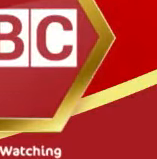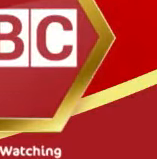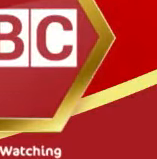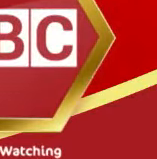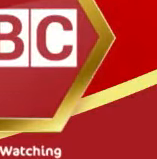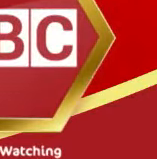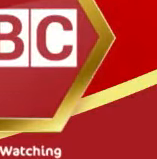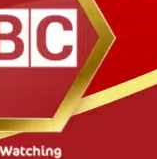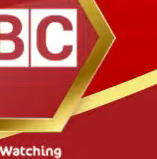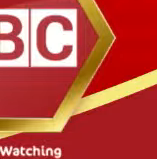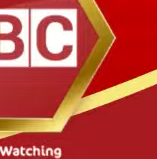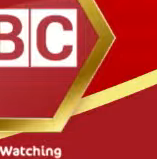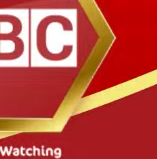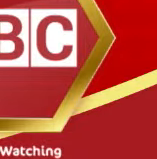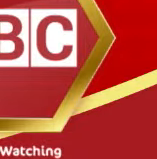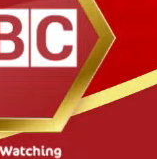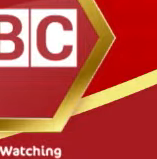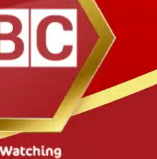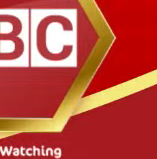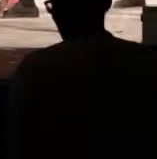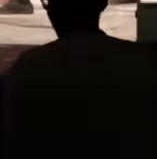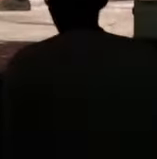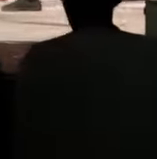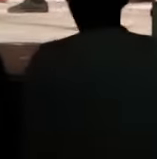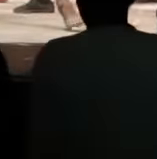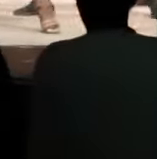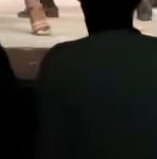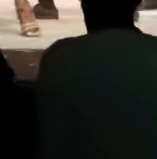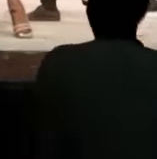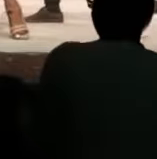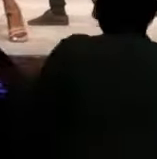on KBC Channel 1.